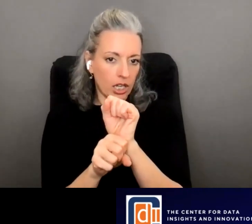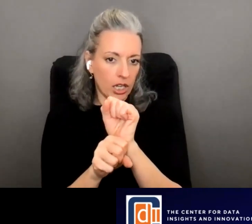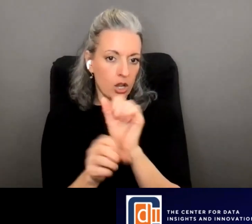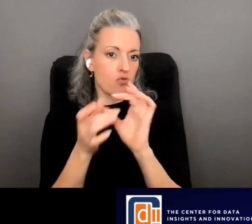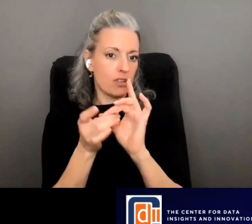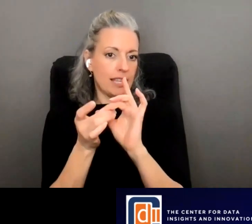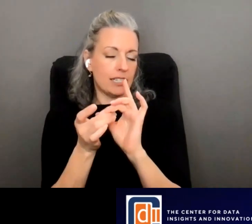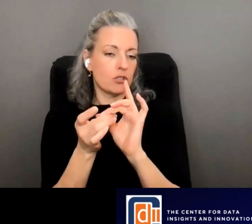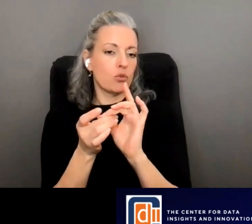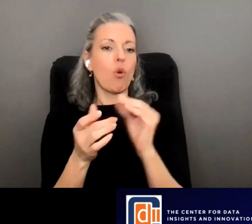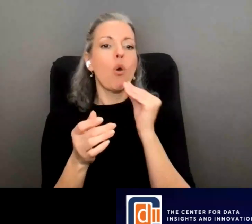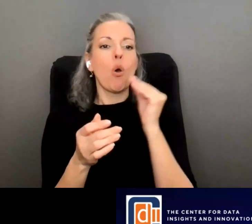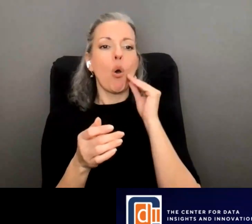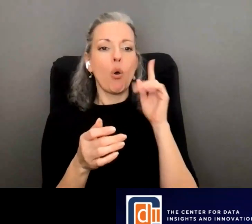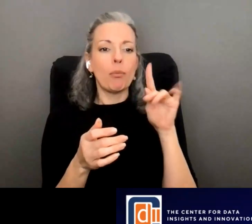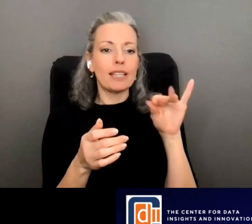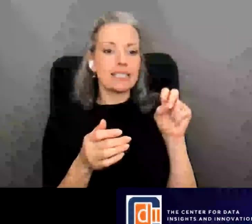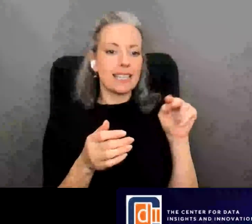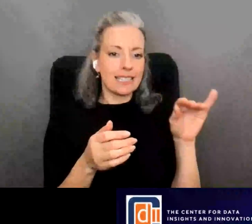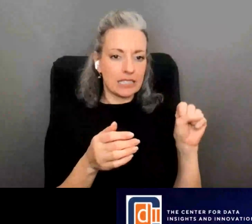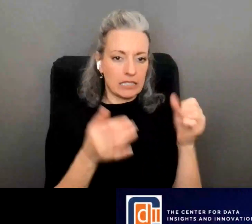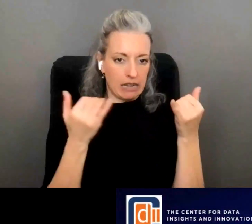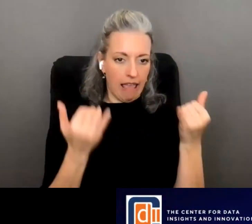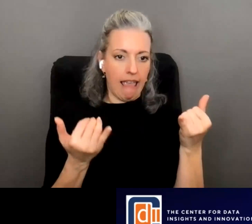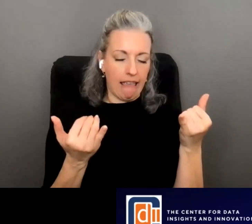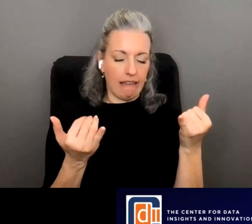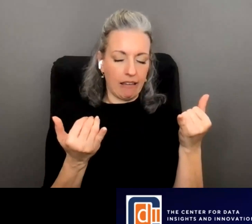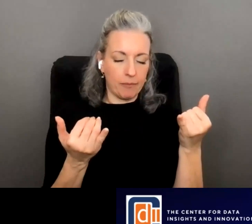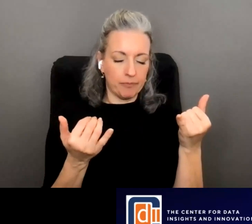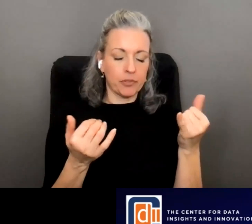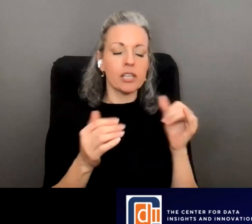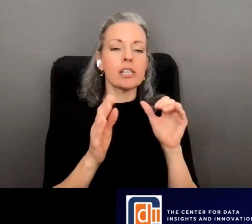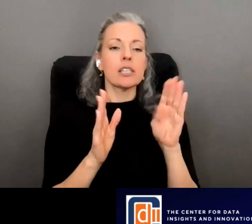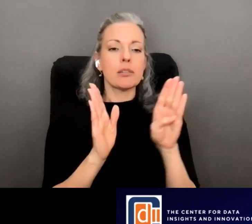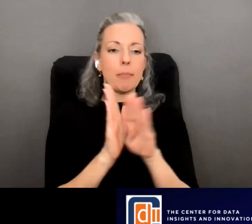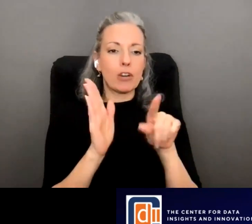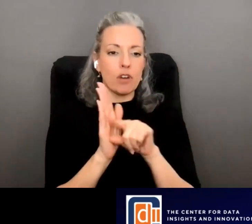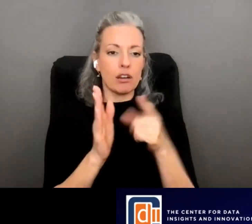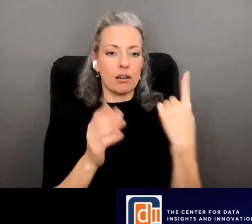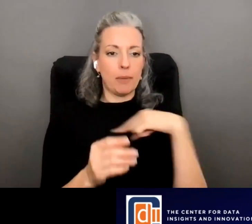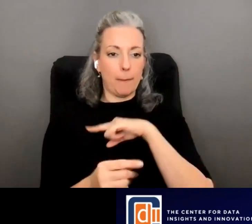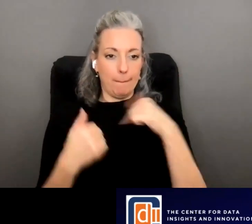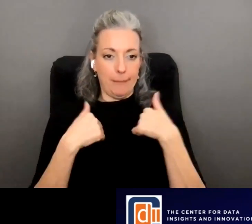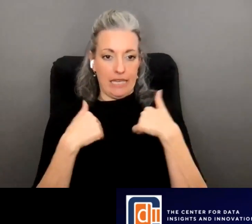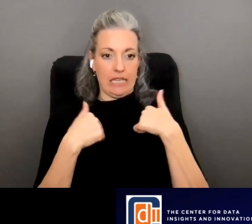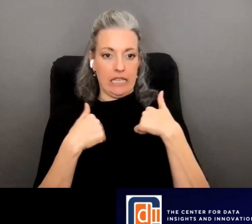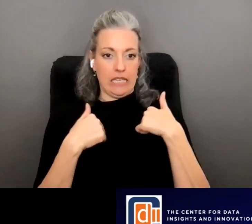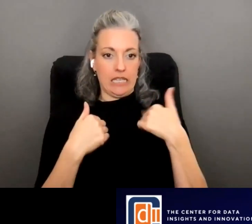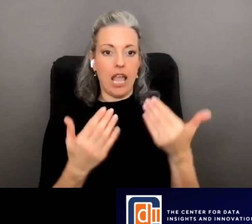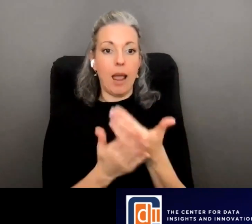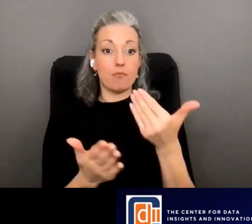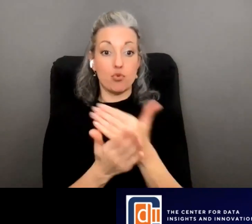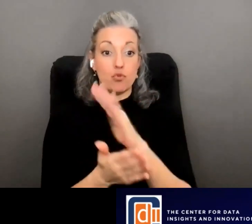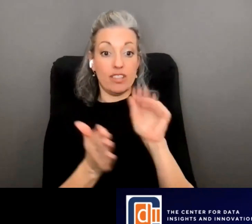to homelessness today. Now, a little bit of background on me. So like I said, I'm new to the Center for